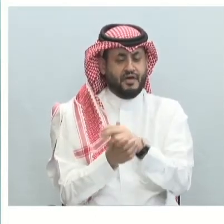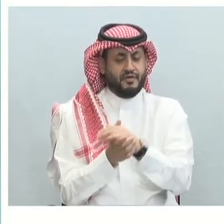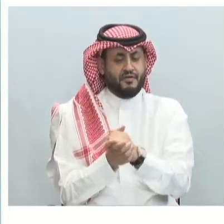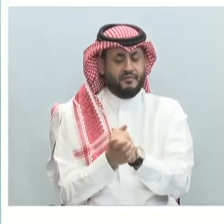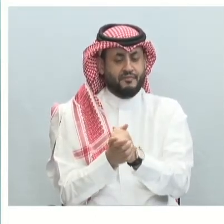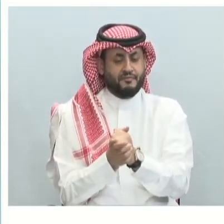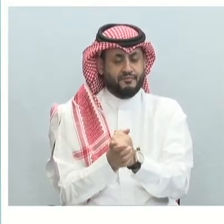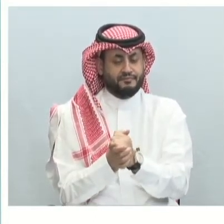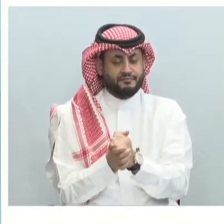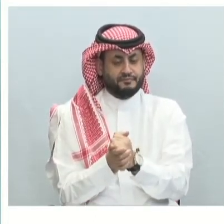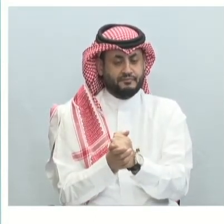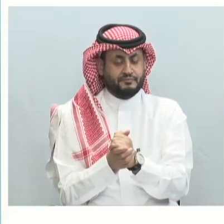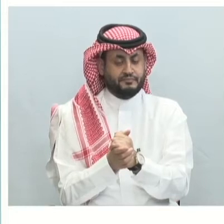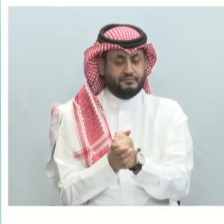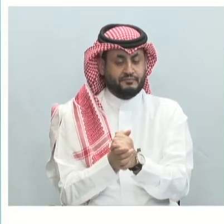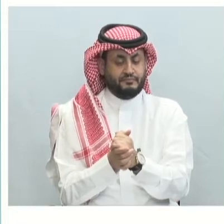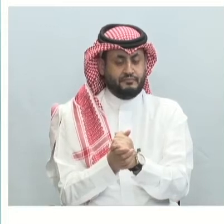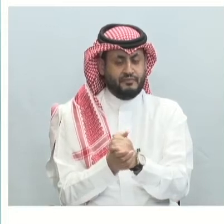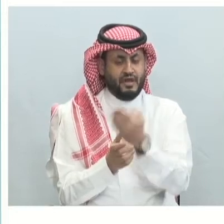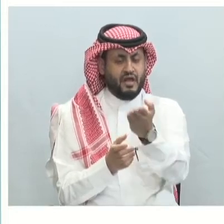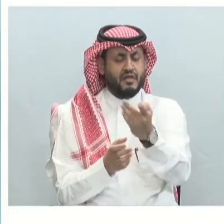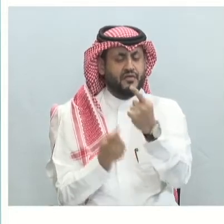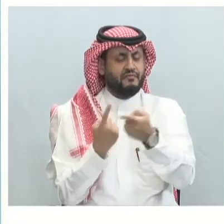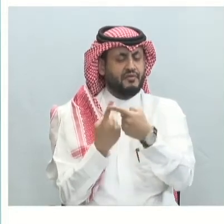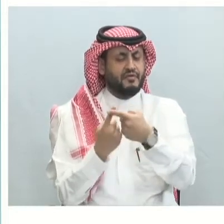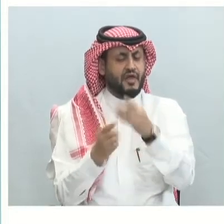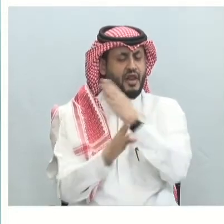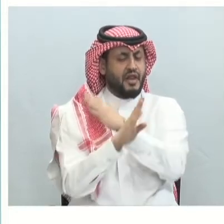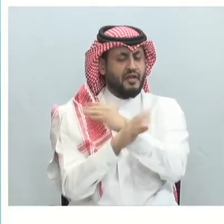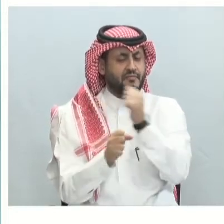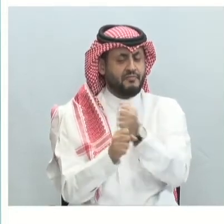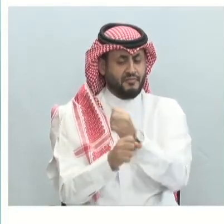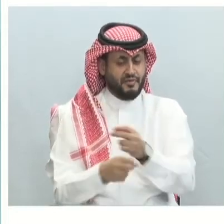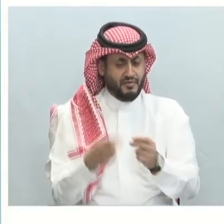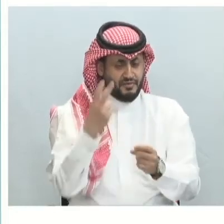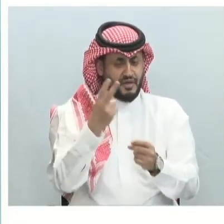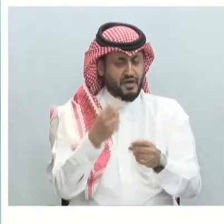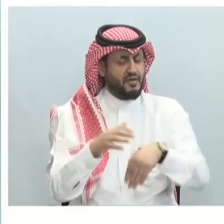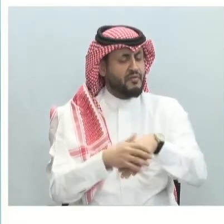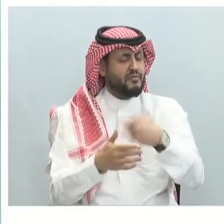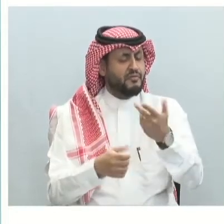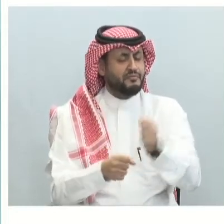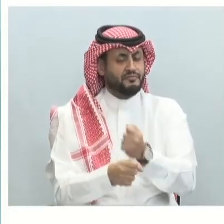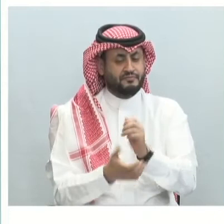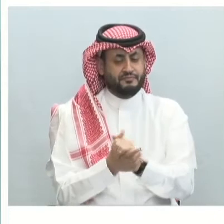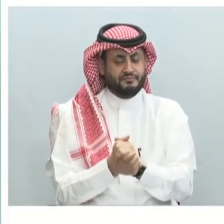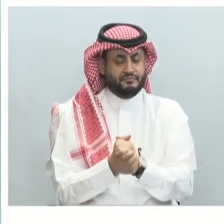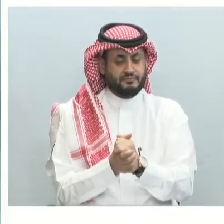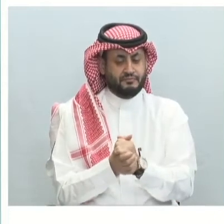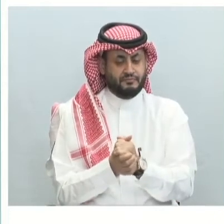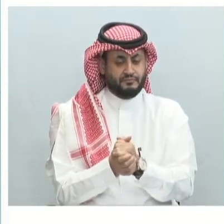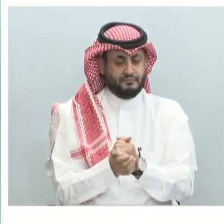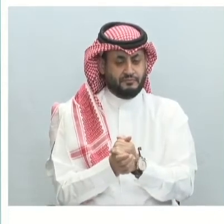doing karate. What are you doing? He says what? I'm playing football. Excellent. So, again, let's